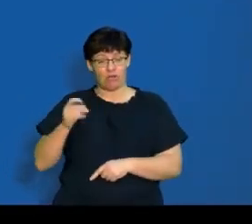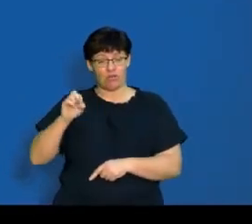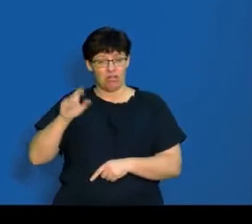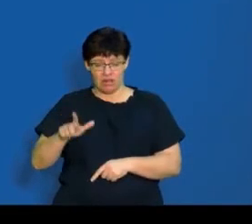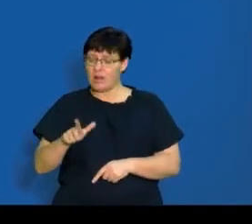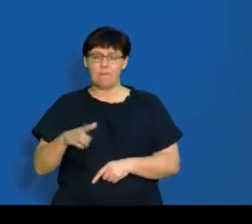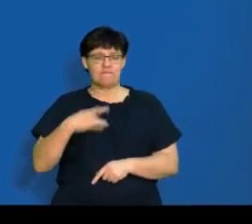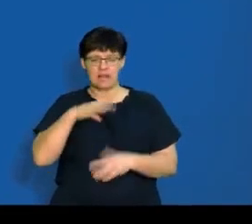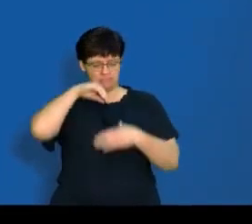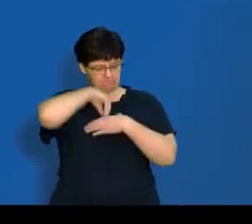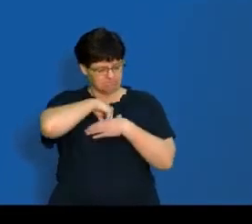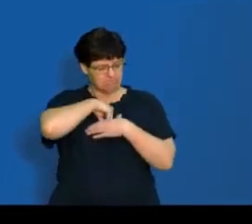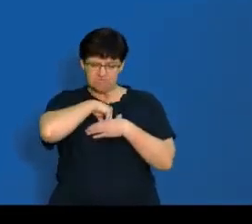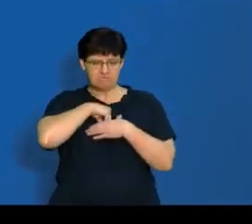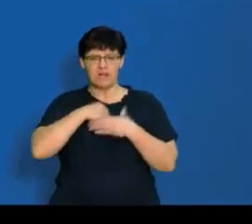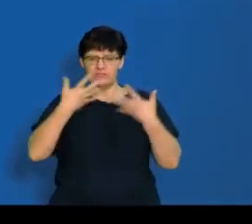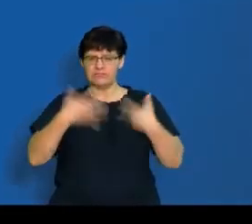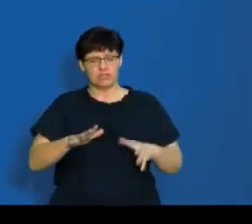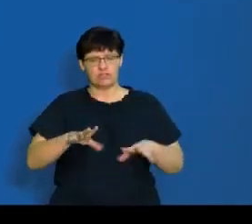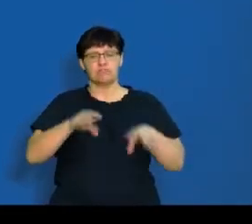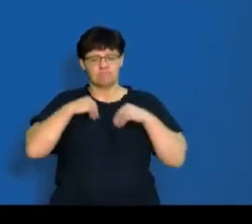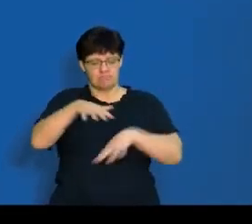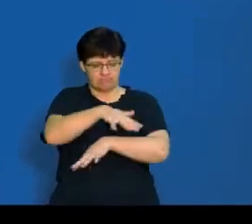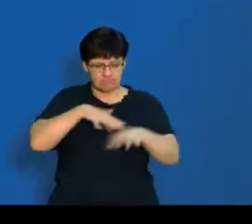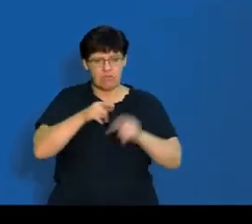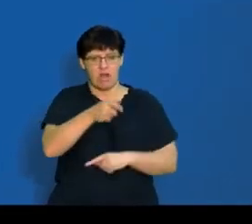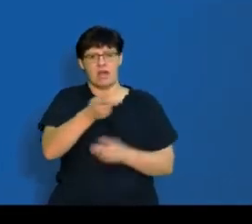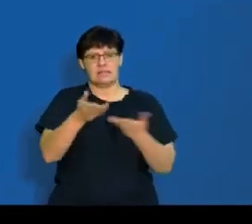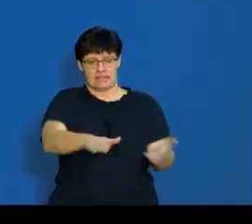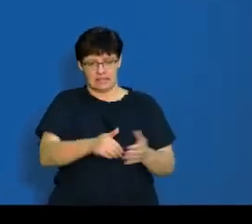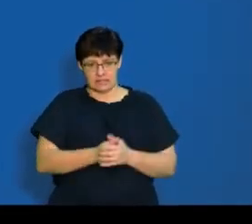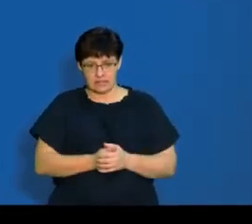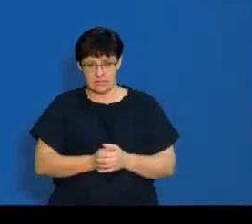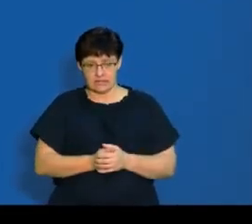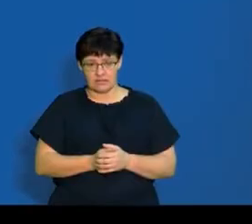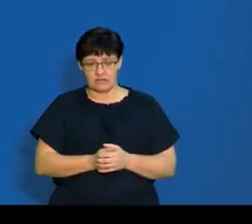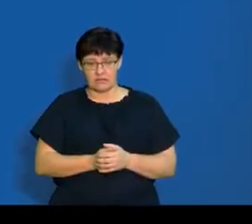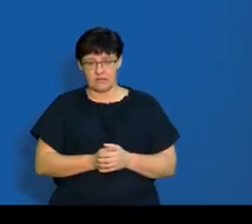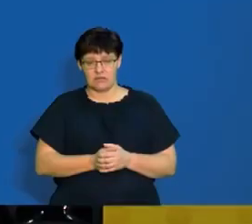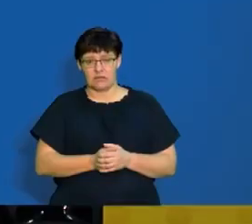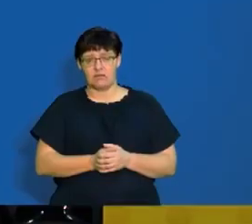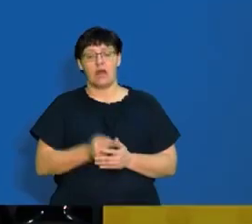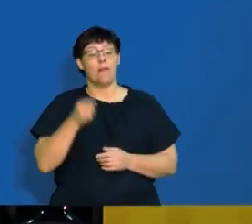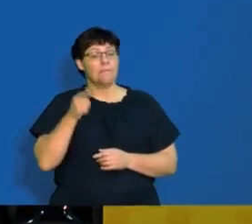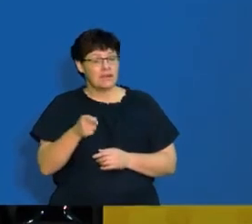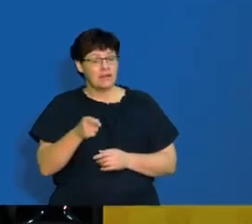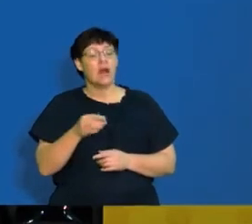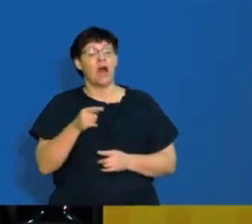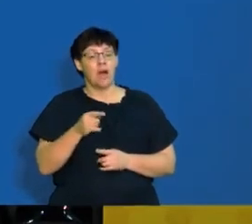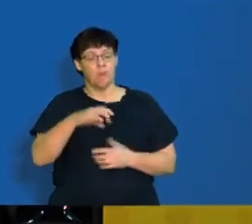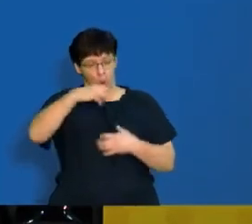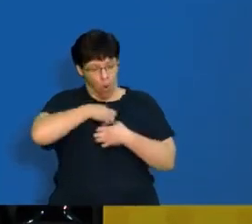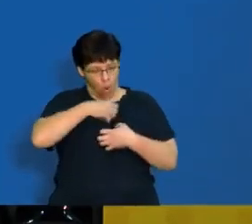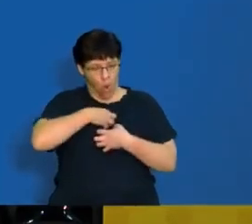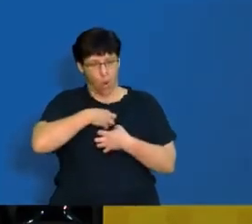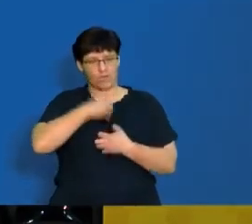find closure regarding the circumstances of his death. So again, you can see that that is your own